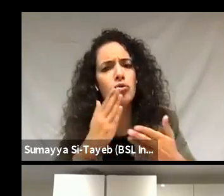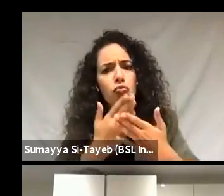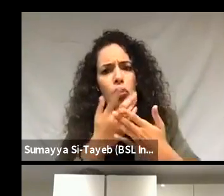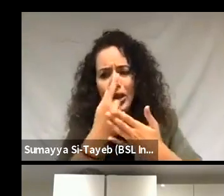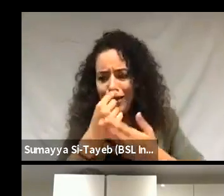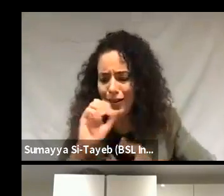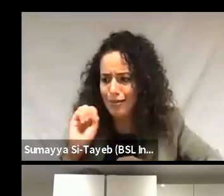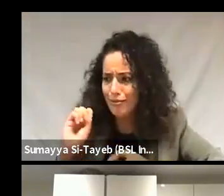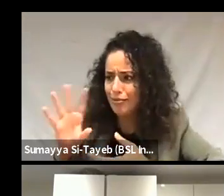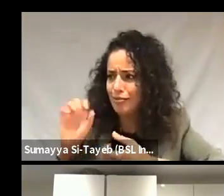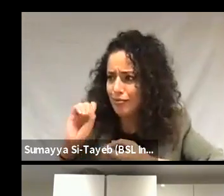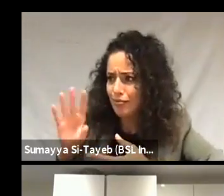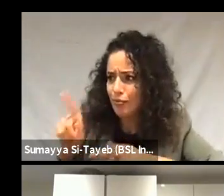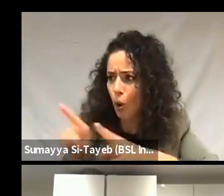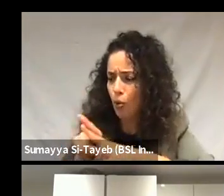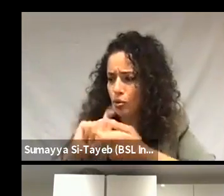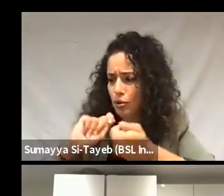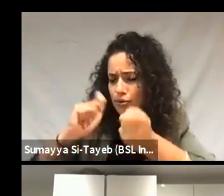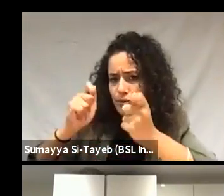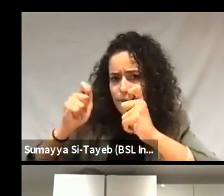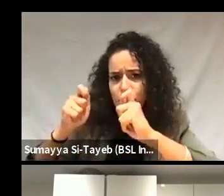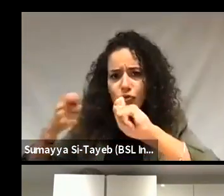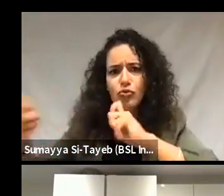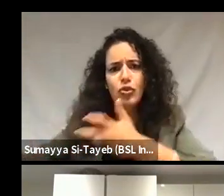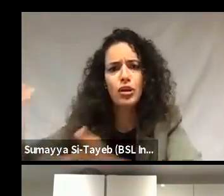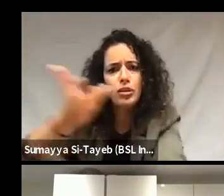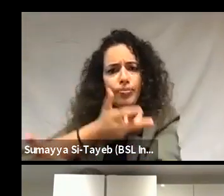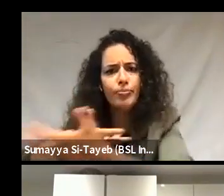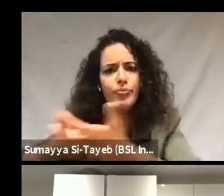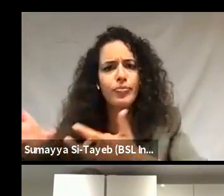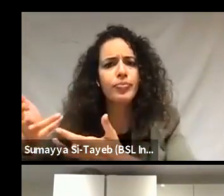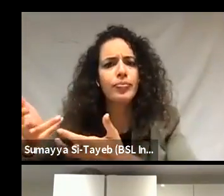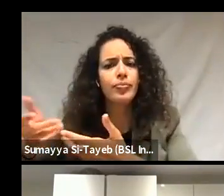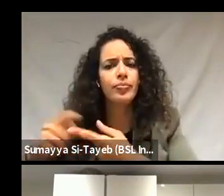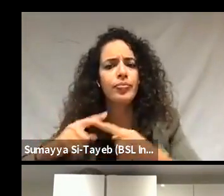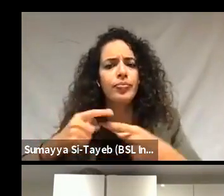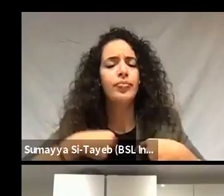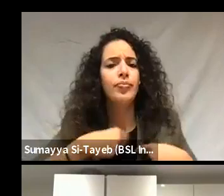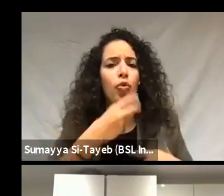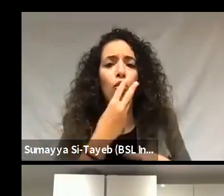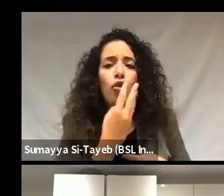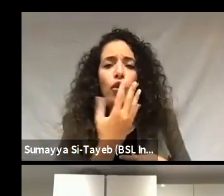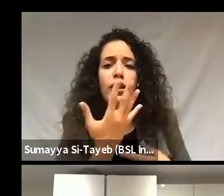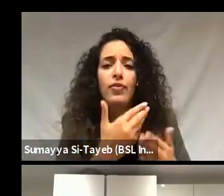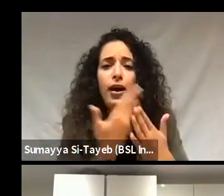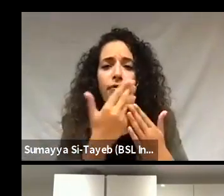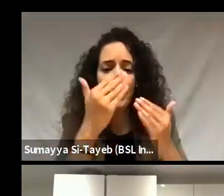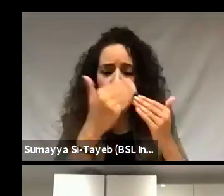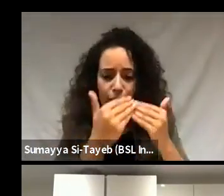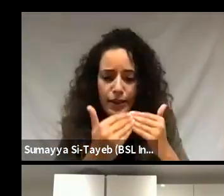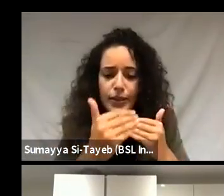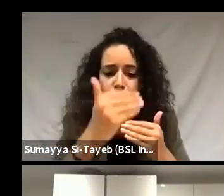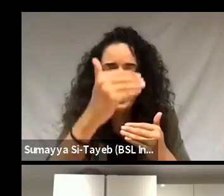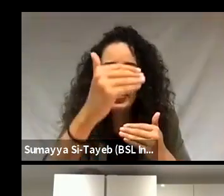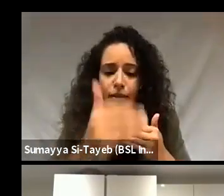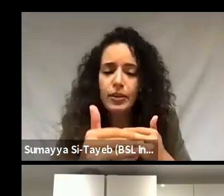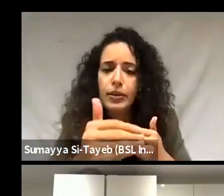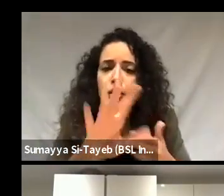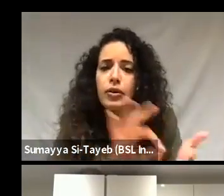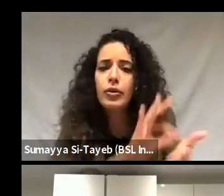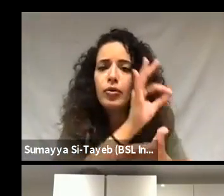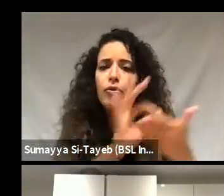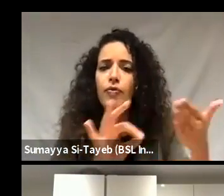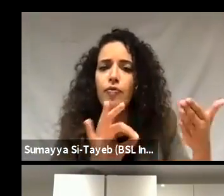the conversation. I think with 35 days to go to the vote in the